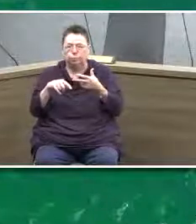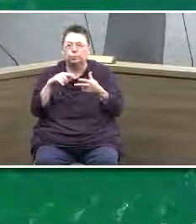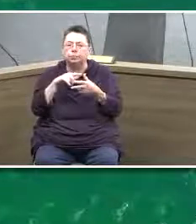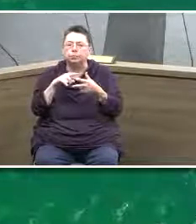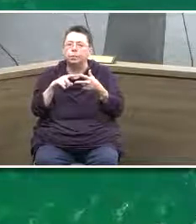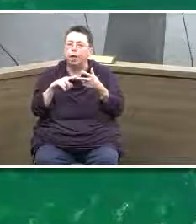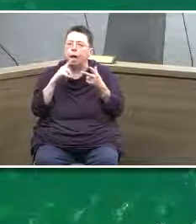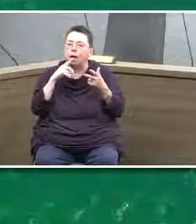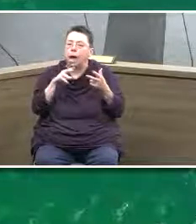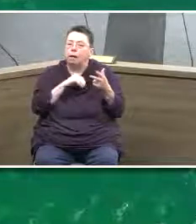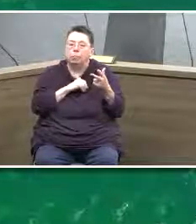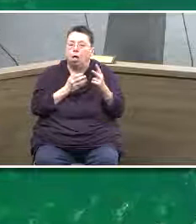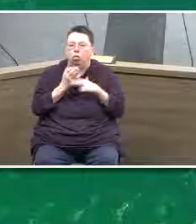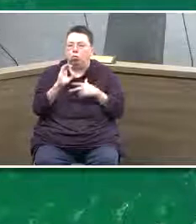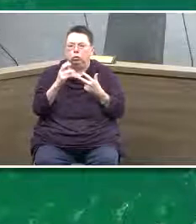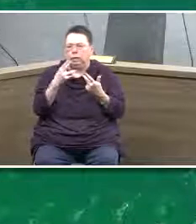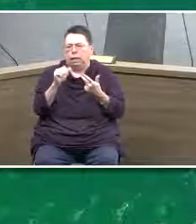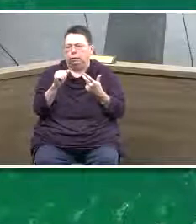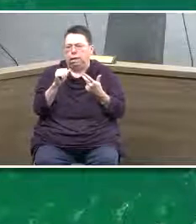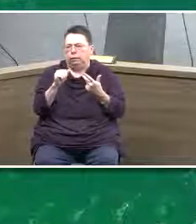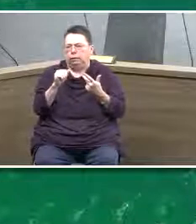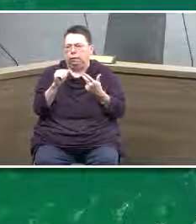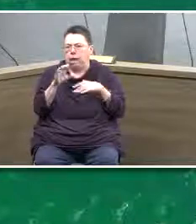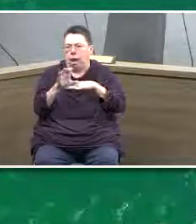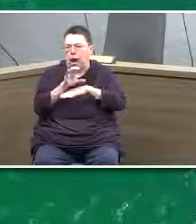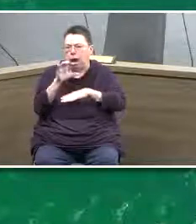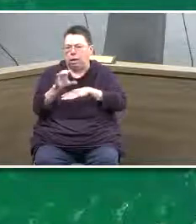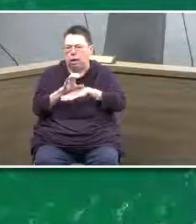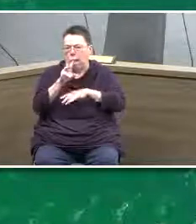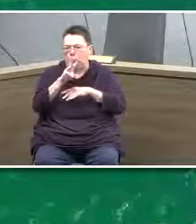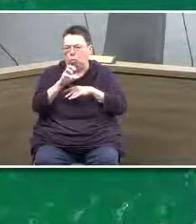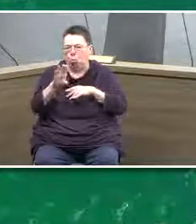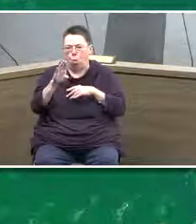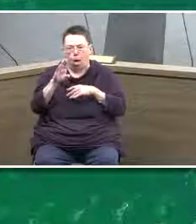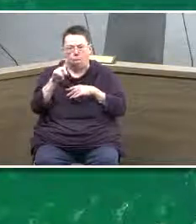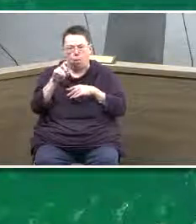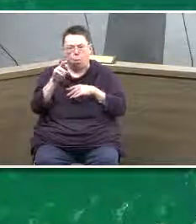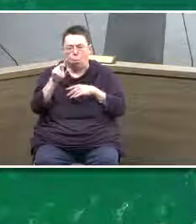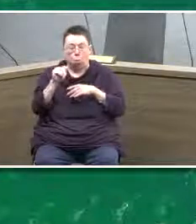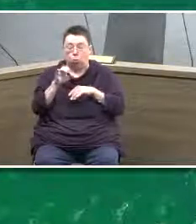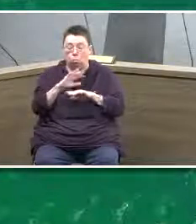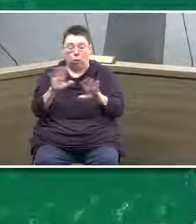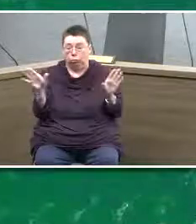be accepted through CHA's online web portal.